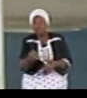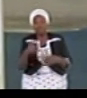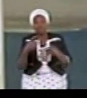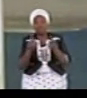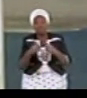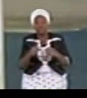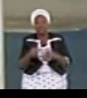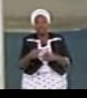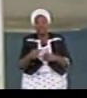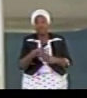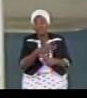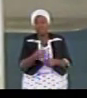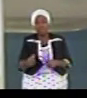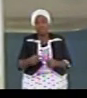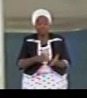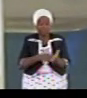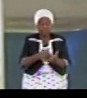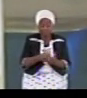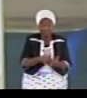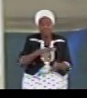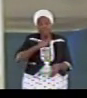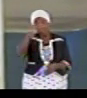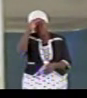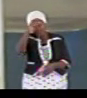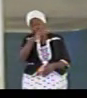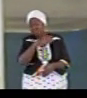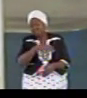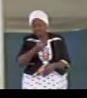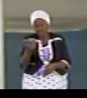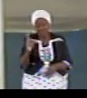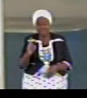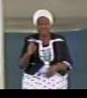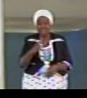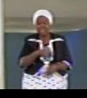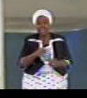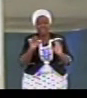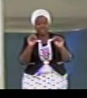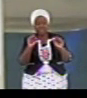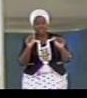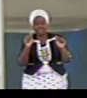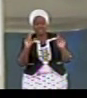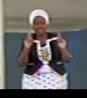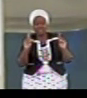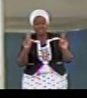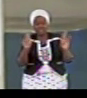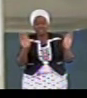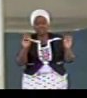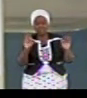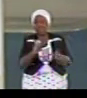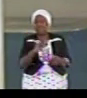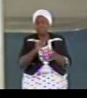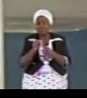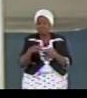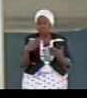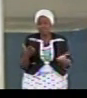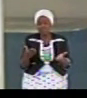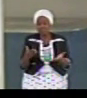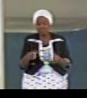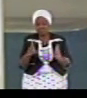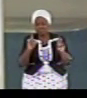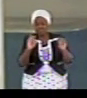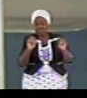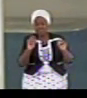man, let it come, whatever. A Pharisee, a Sadducee, let it come, whatever. Even Satan or demons,